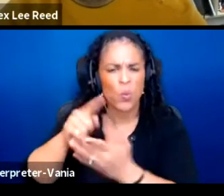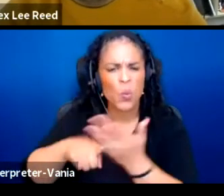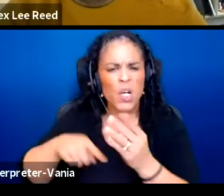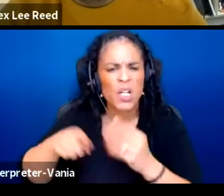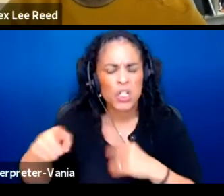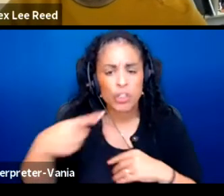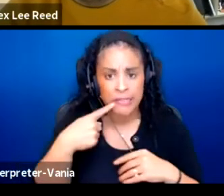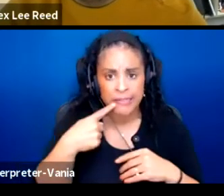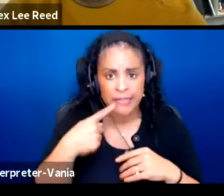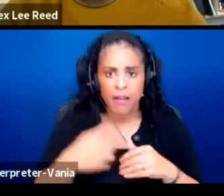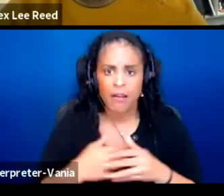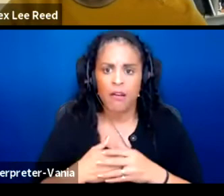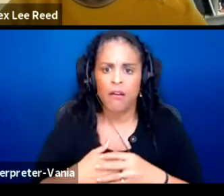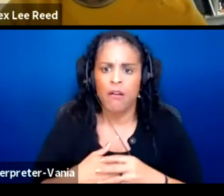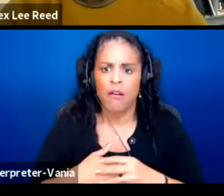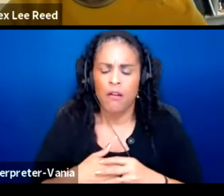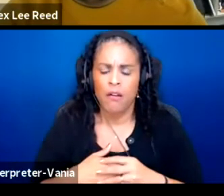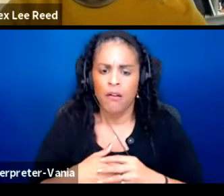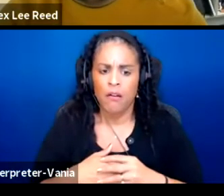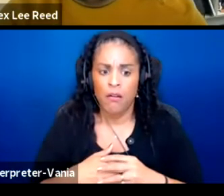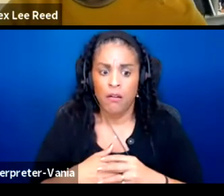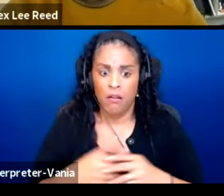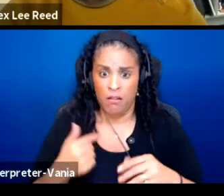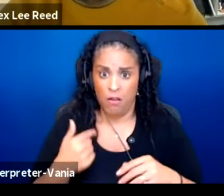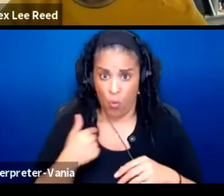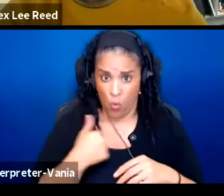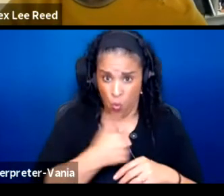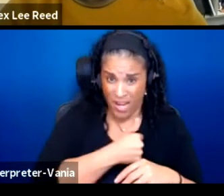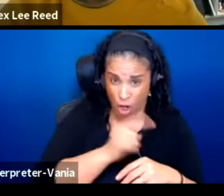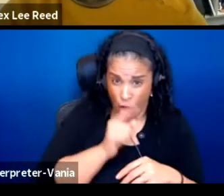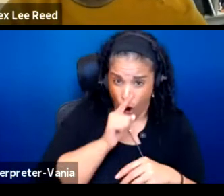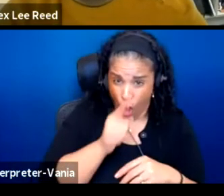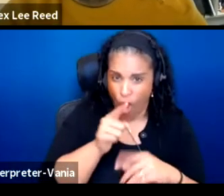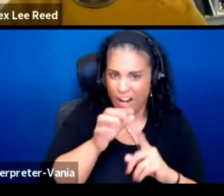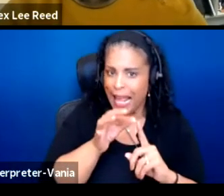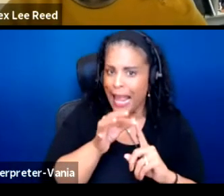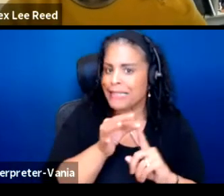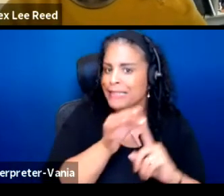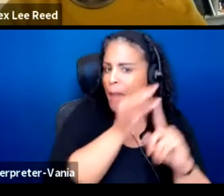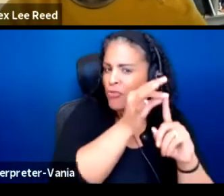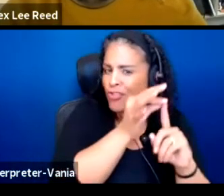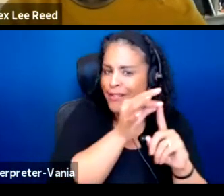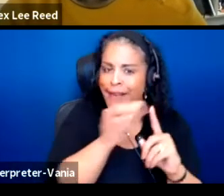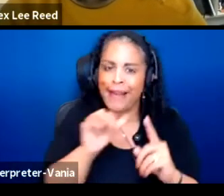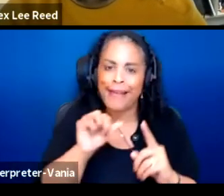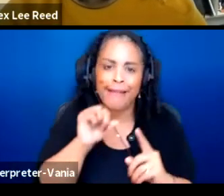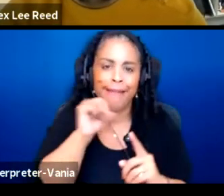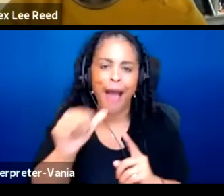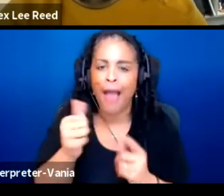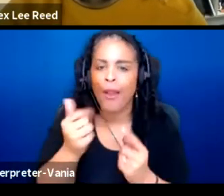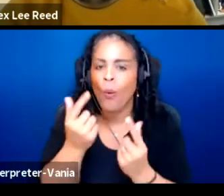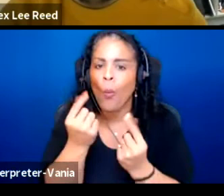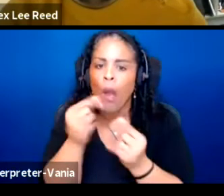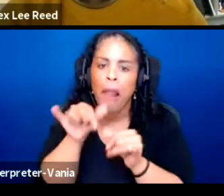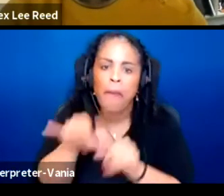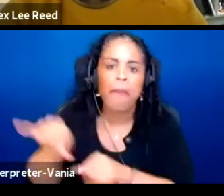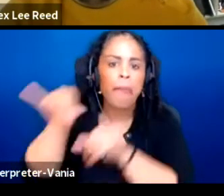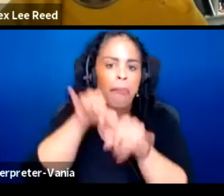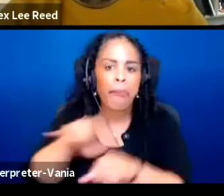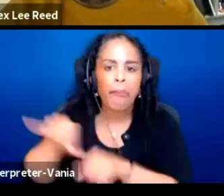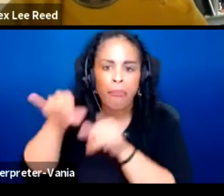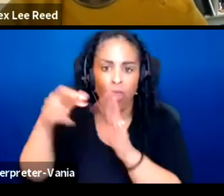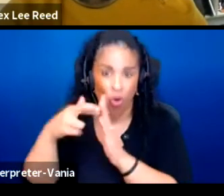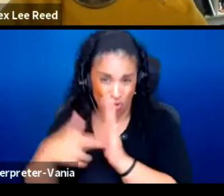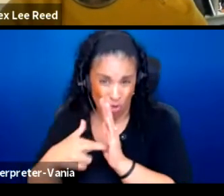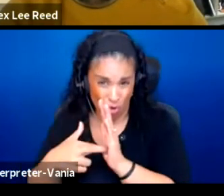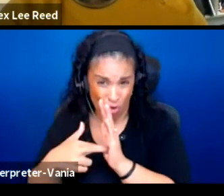are we the exception and not the rule? Meaning that I wonder if the majority